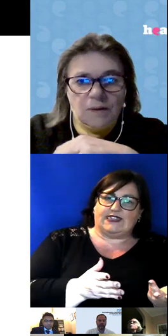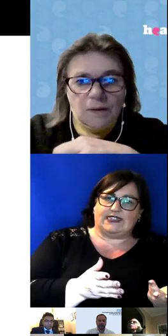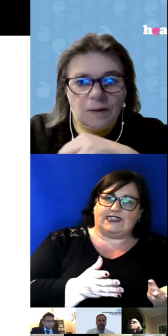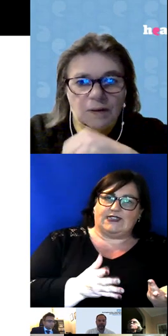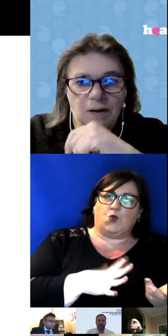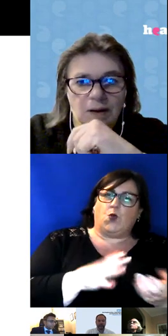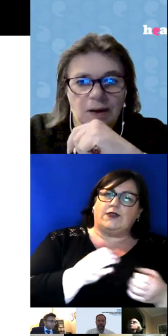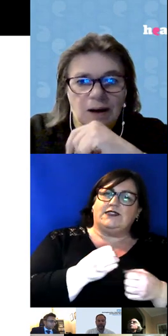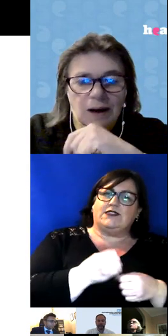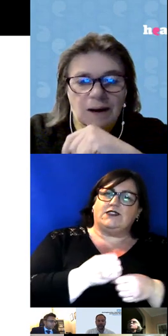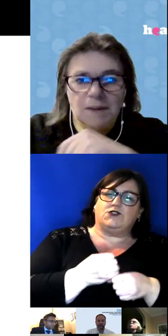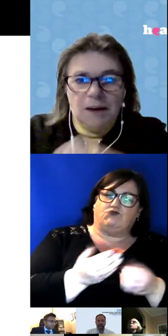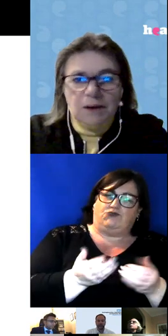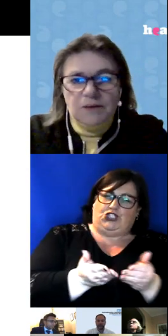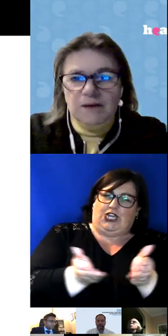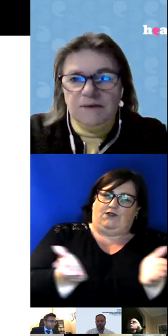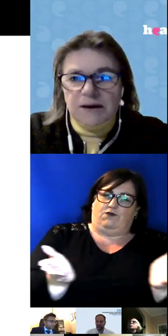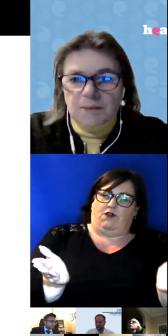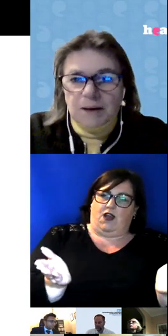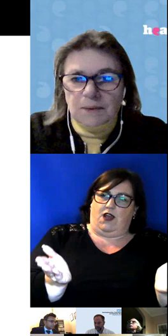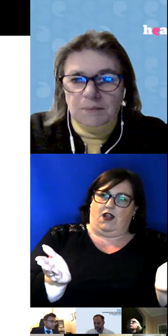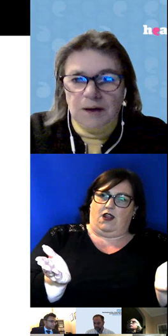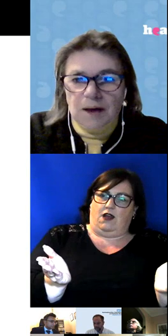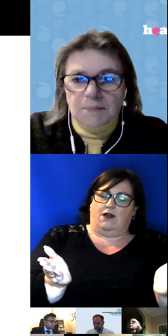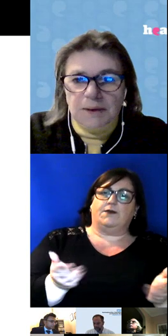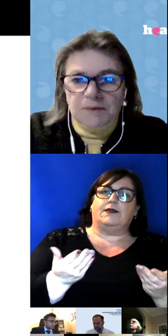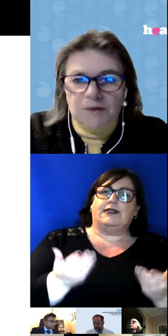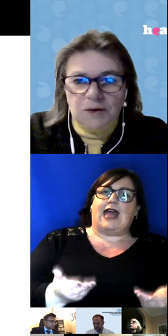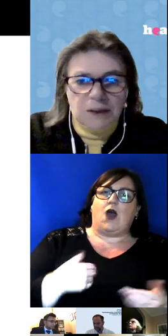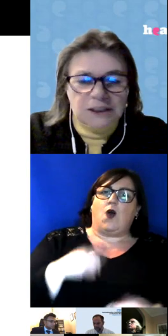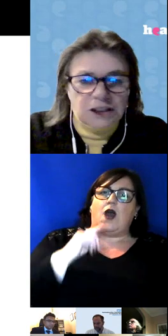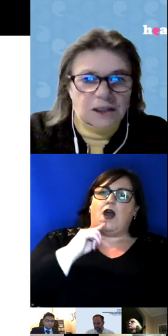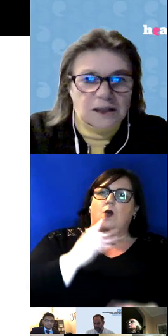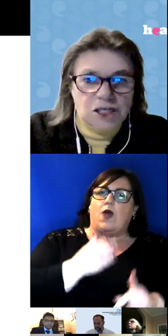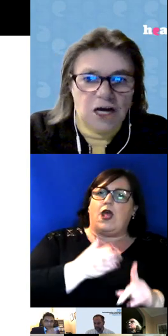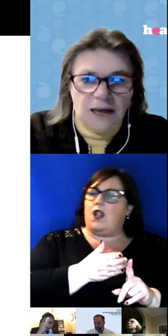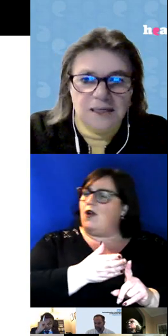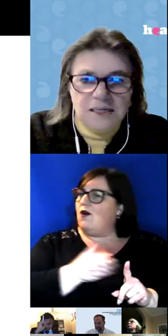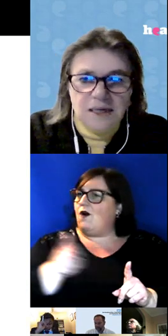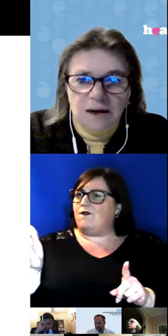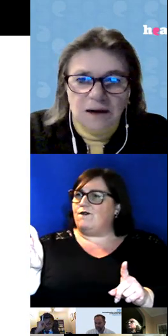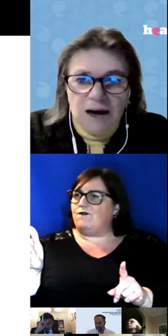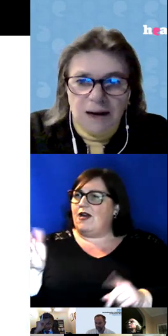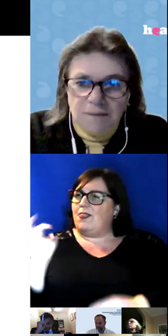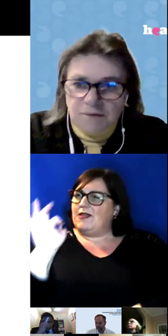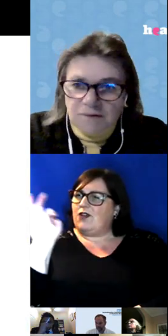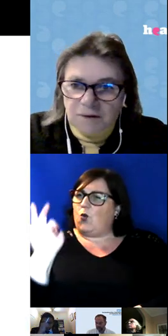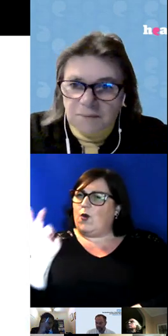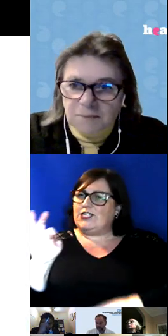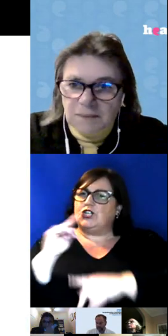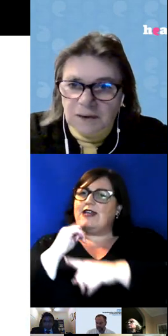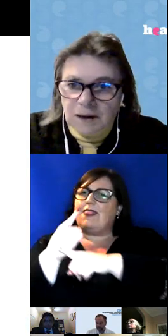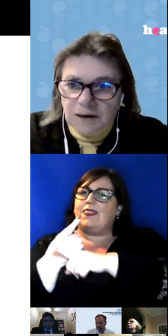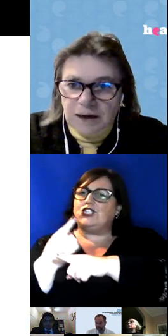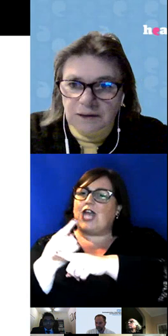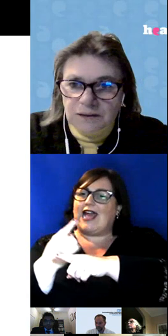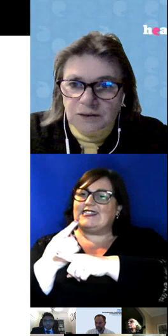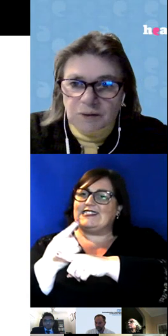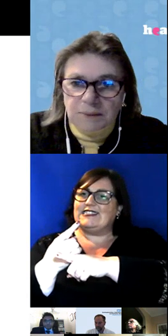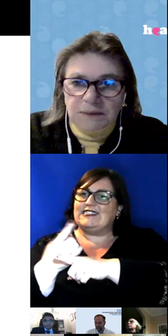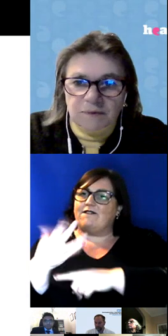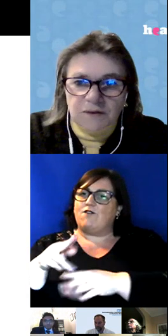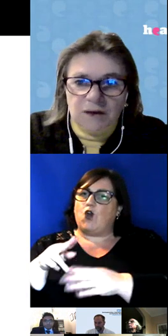Thank you. I'm going to deviate a bit. We've got a question in chat from